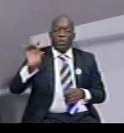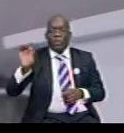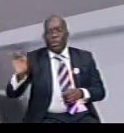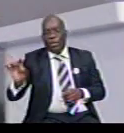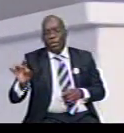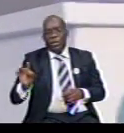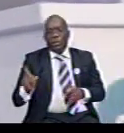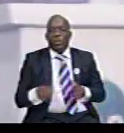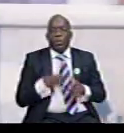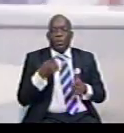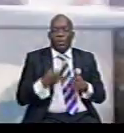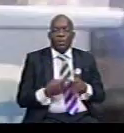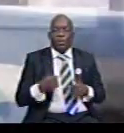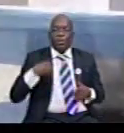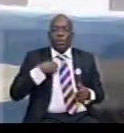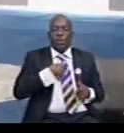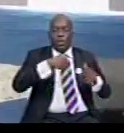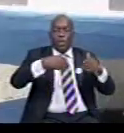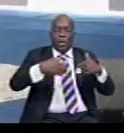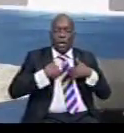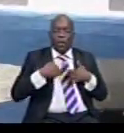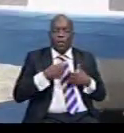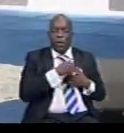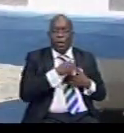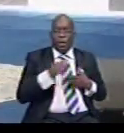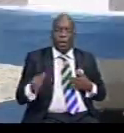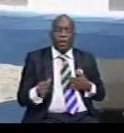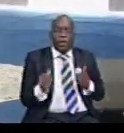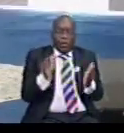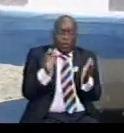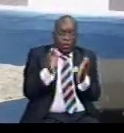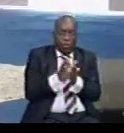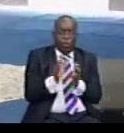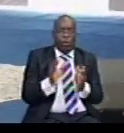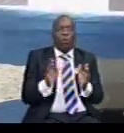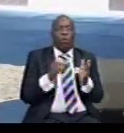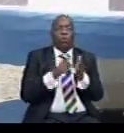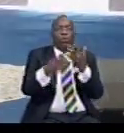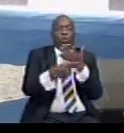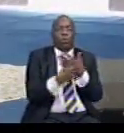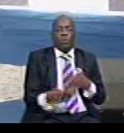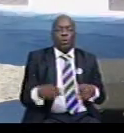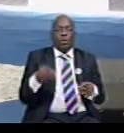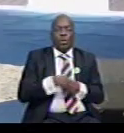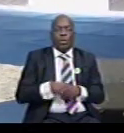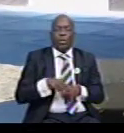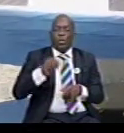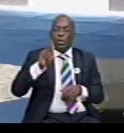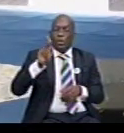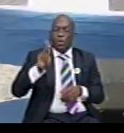1977-78. And then we had a moderate crusade in Kumasi,